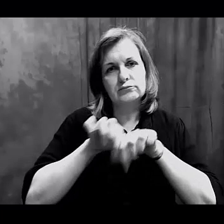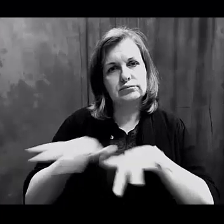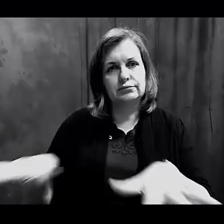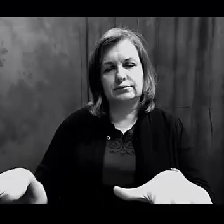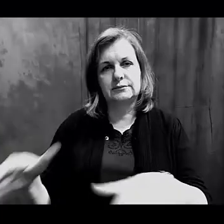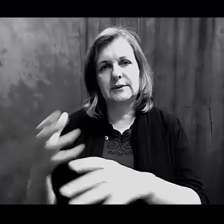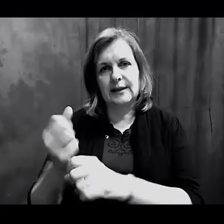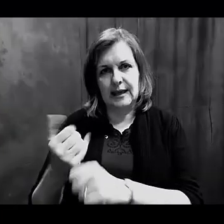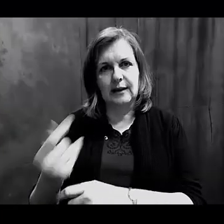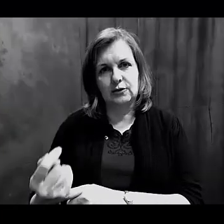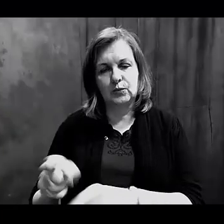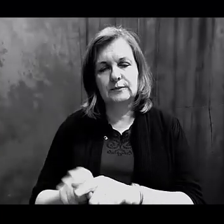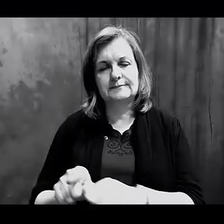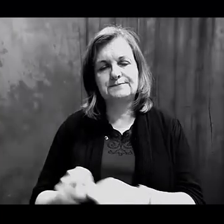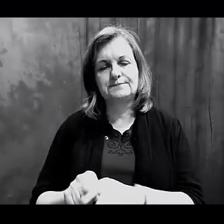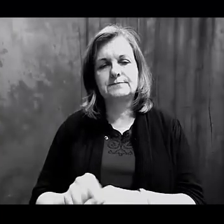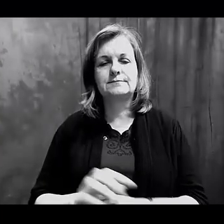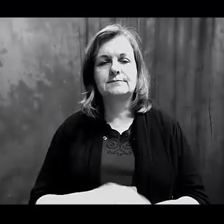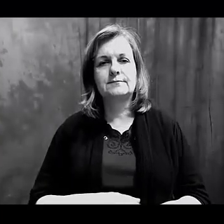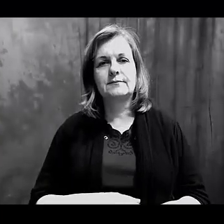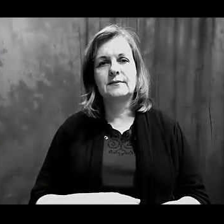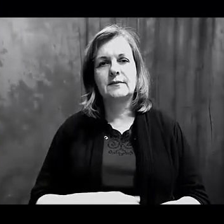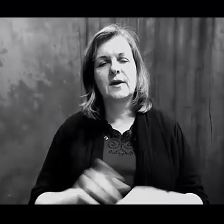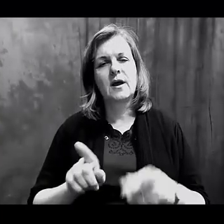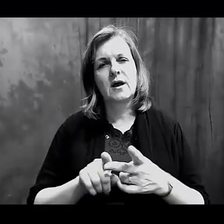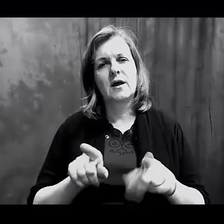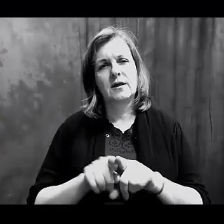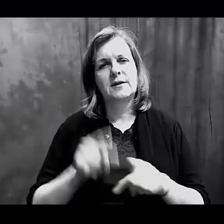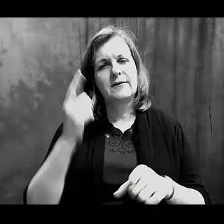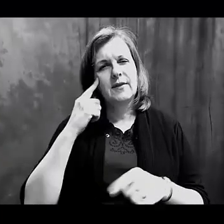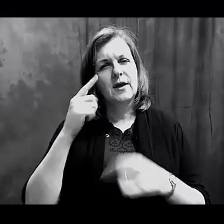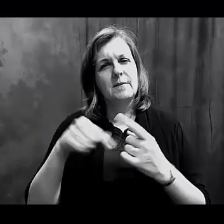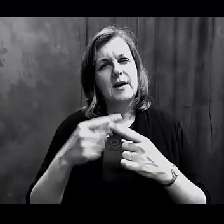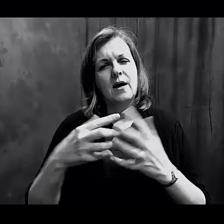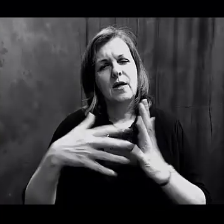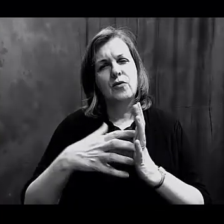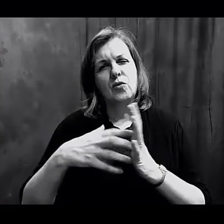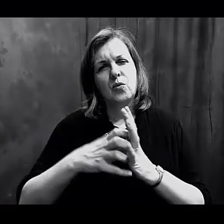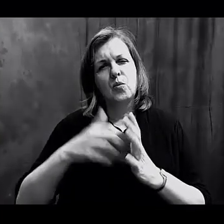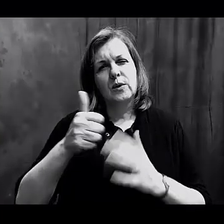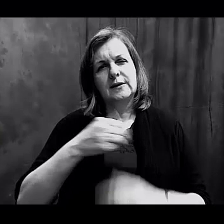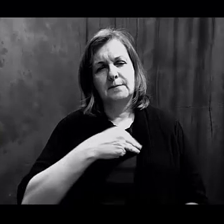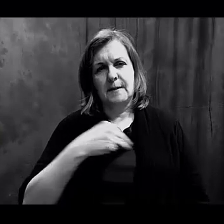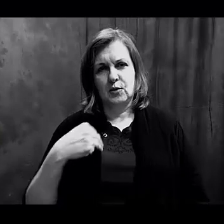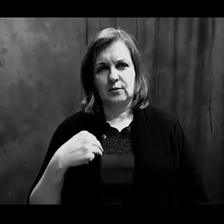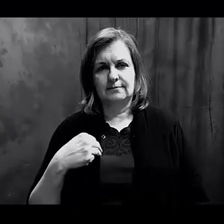it. The other thing we have to worry about is the weakest member.